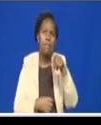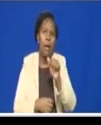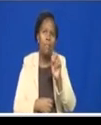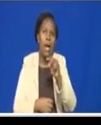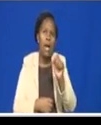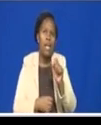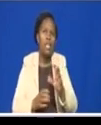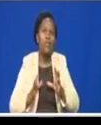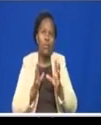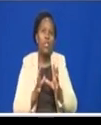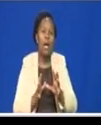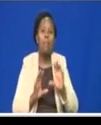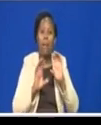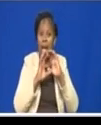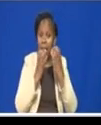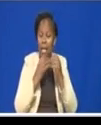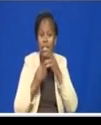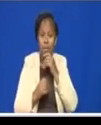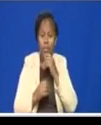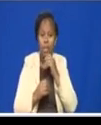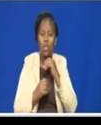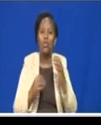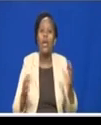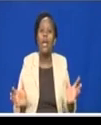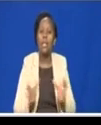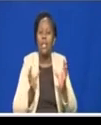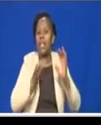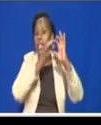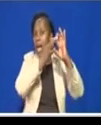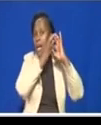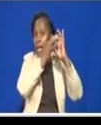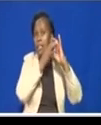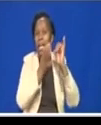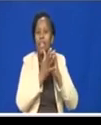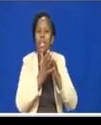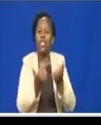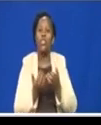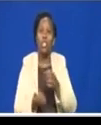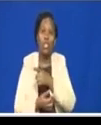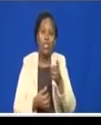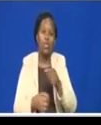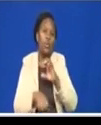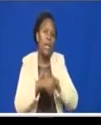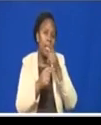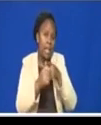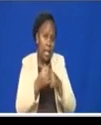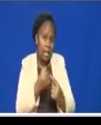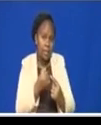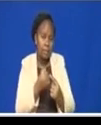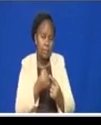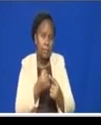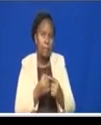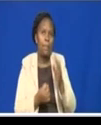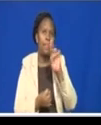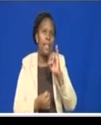forced by his clansmen to embrace the archaic culture that would require us to get the cut?